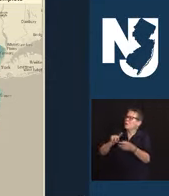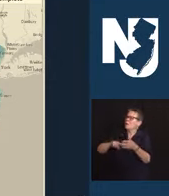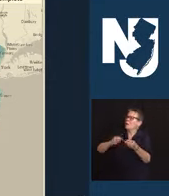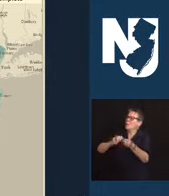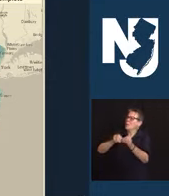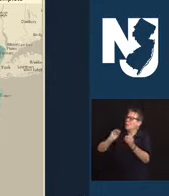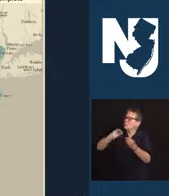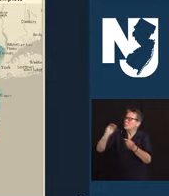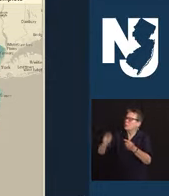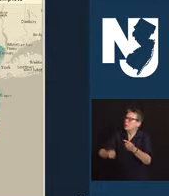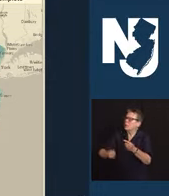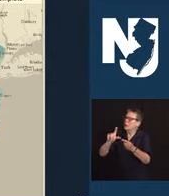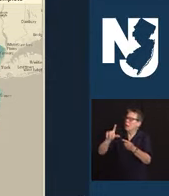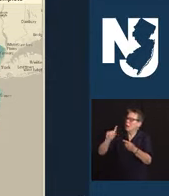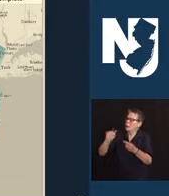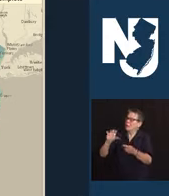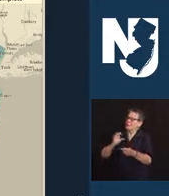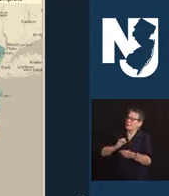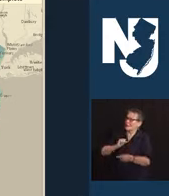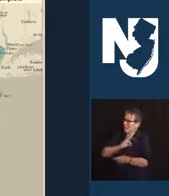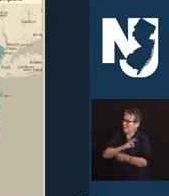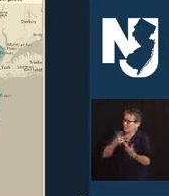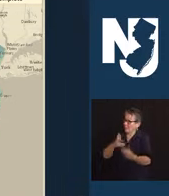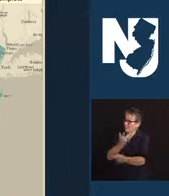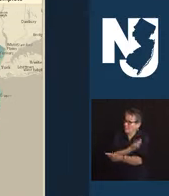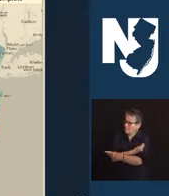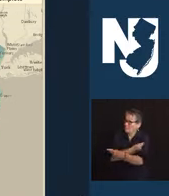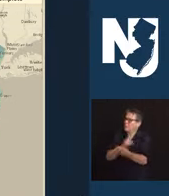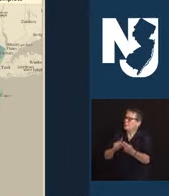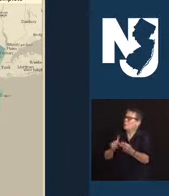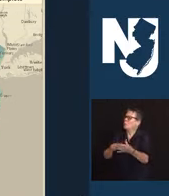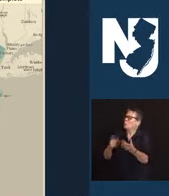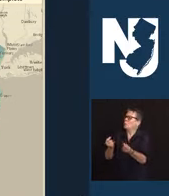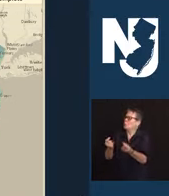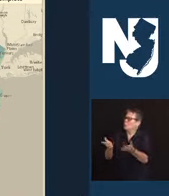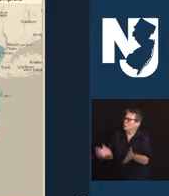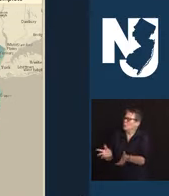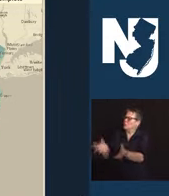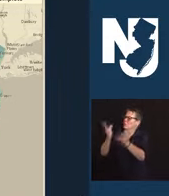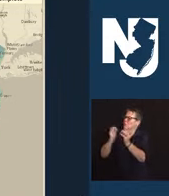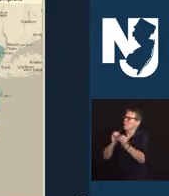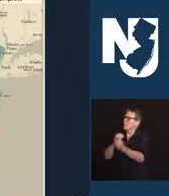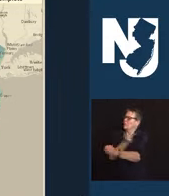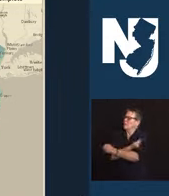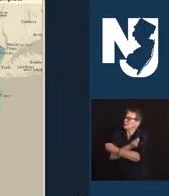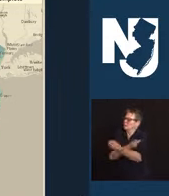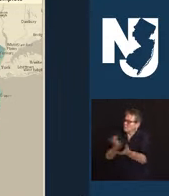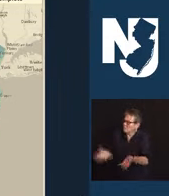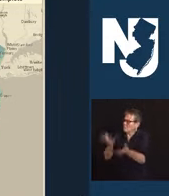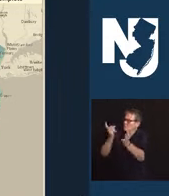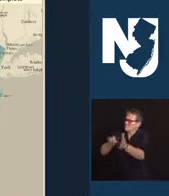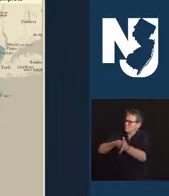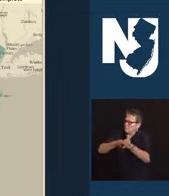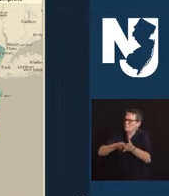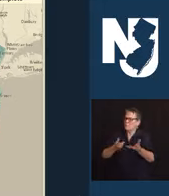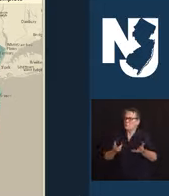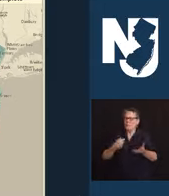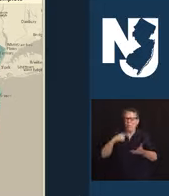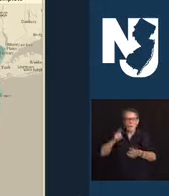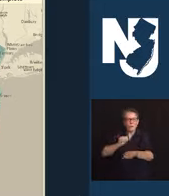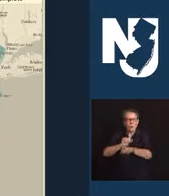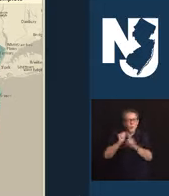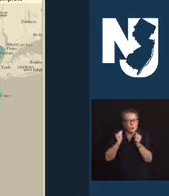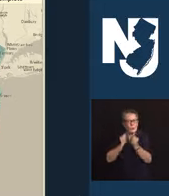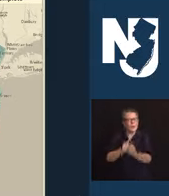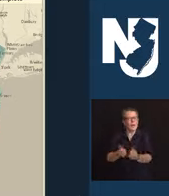to get that number up if it's not at an acceptable level? We're all in this together. We're all on the same side of the